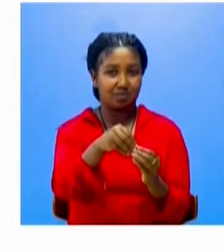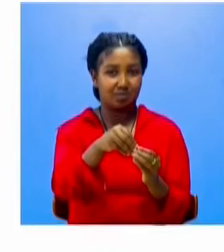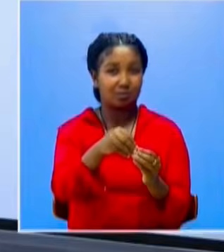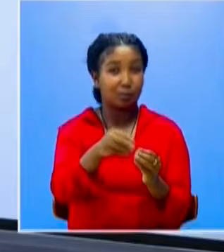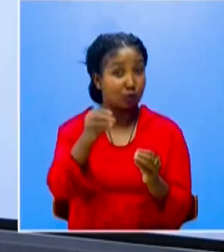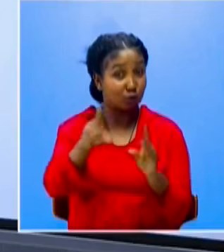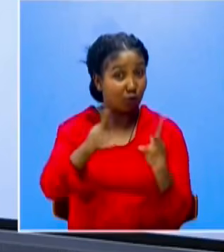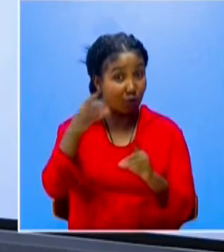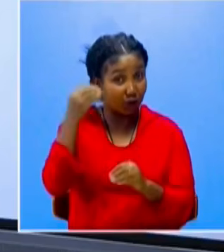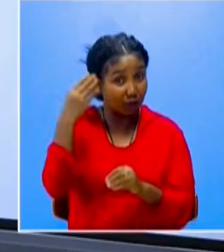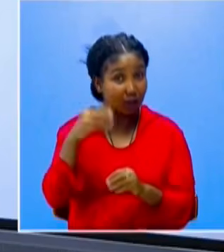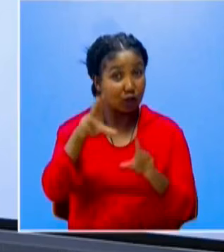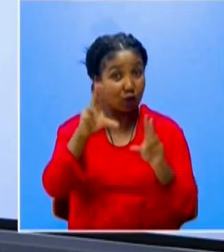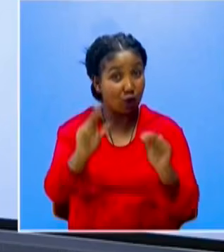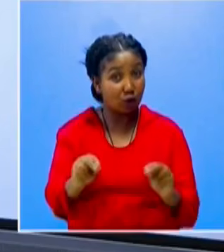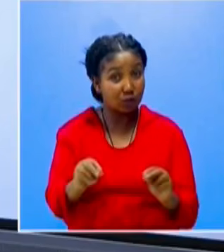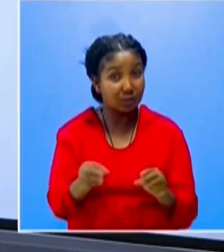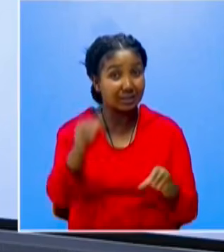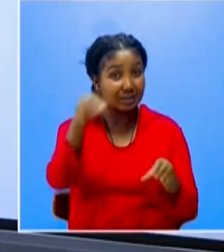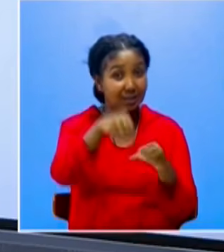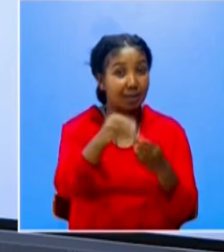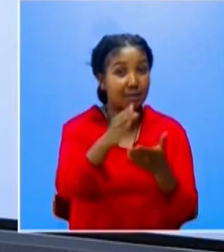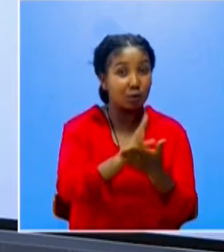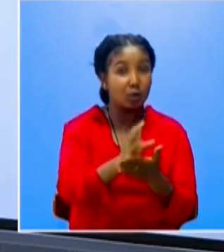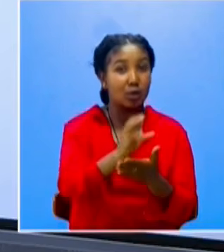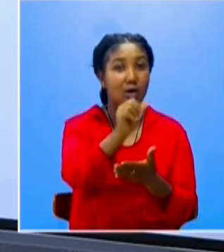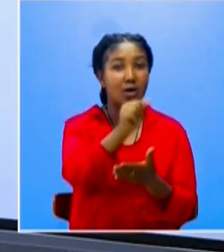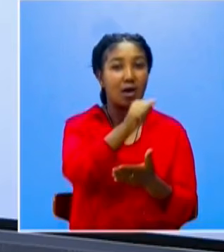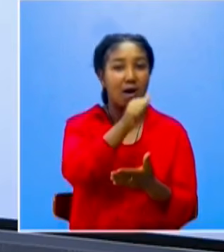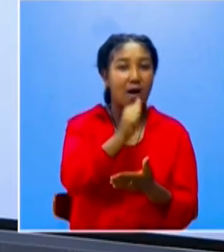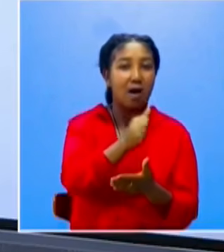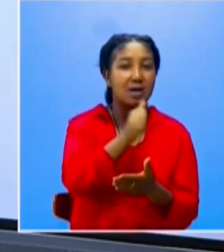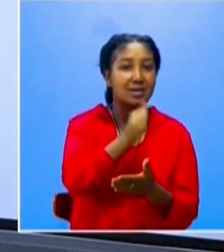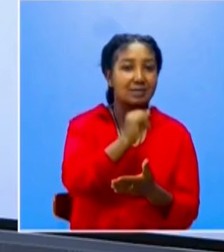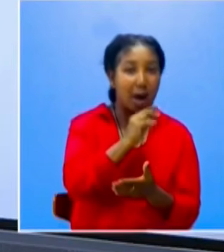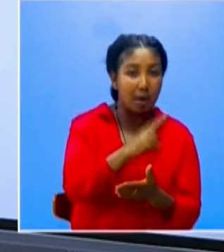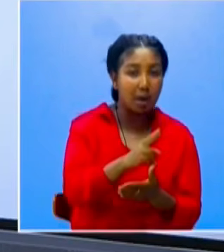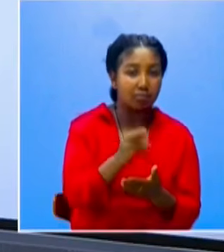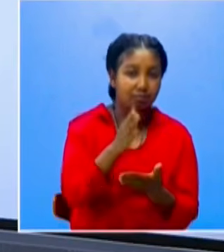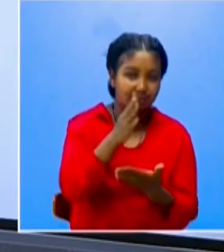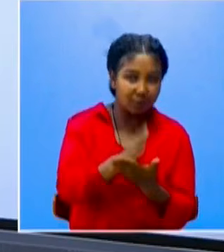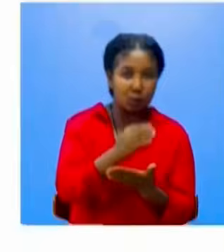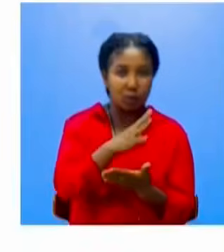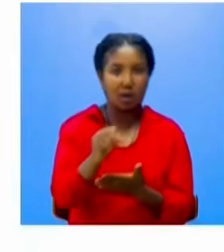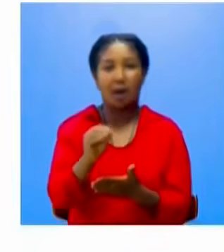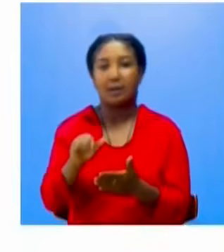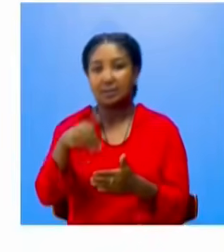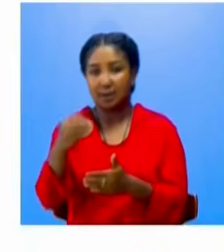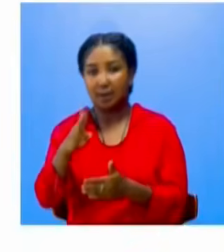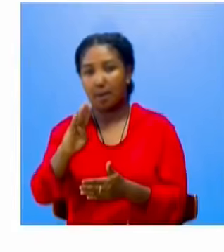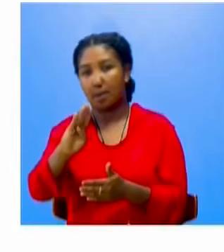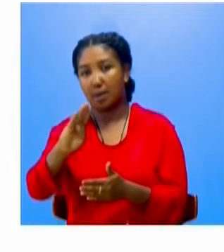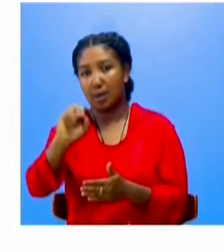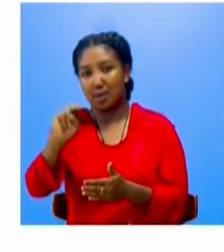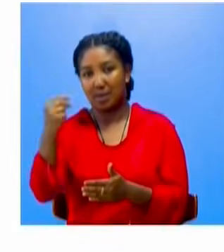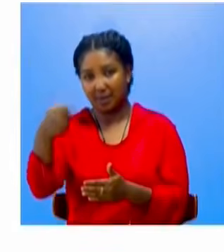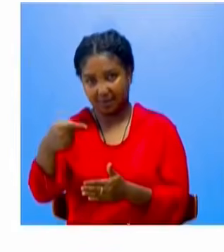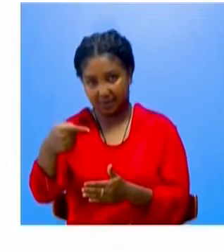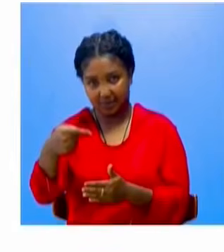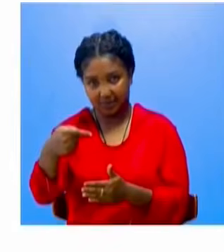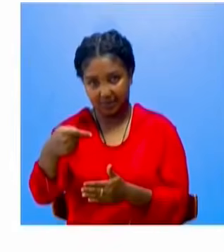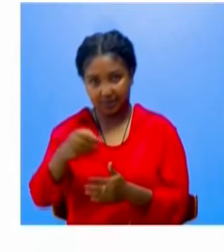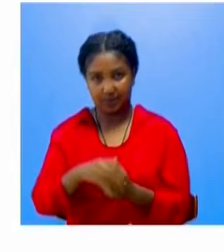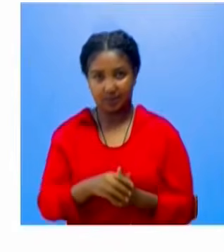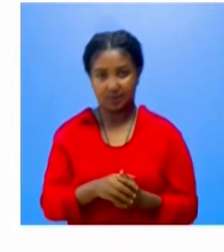Don't forget, not is inserted between the auxiliary verb and being. Okay? Then being.